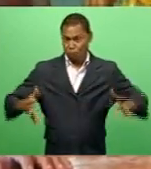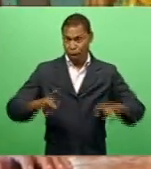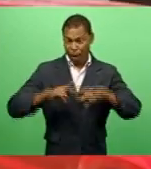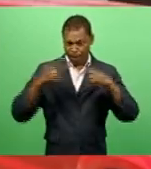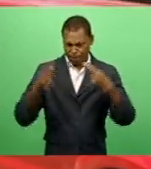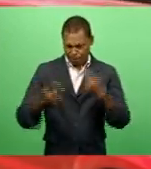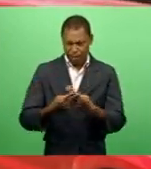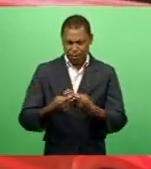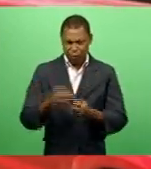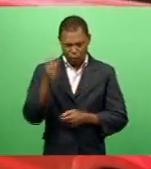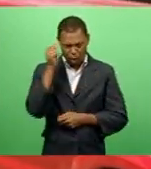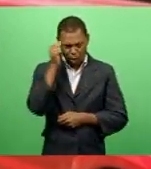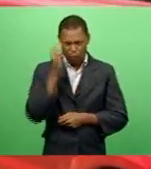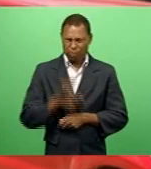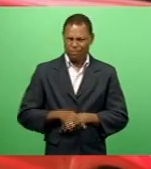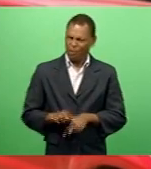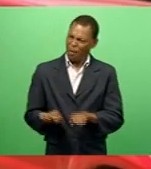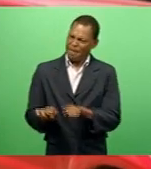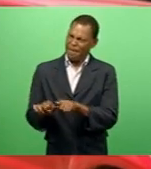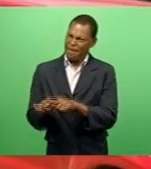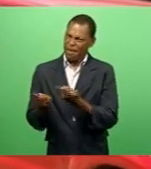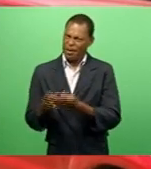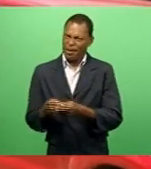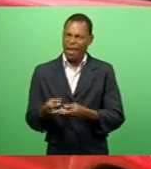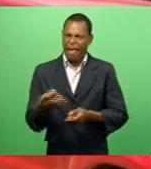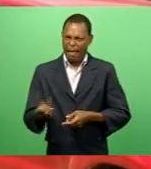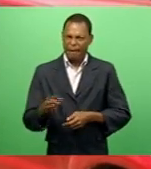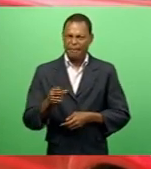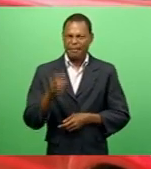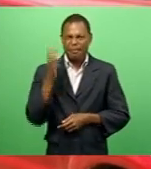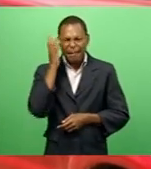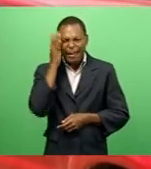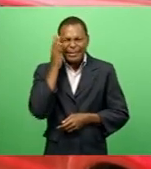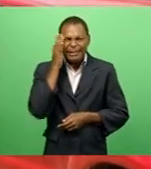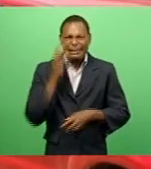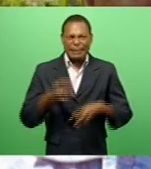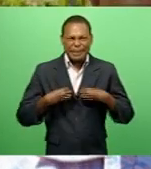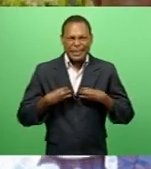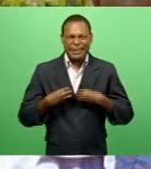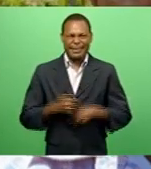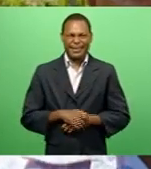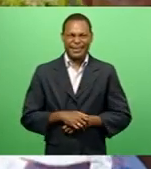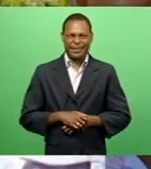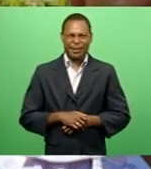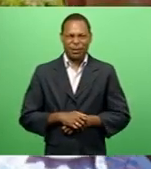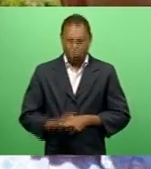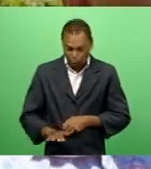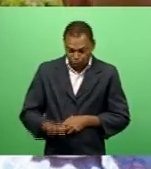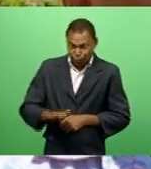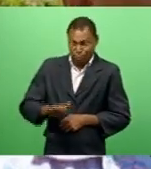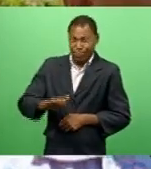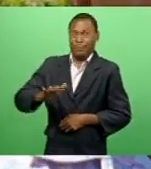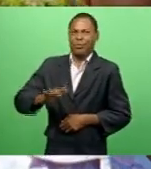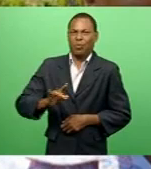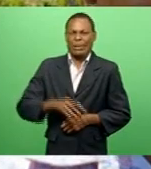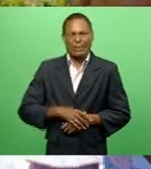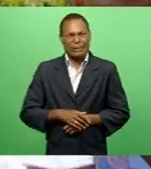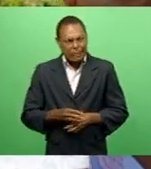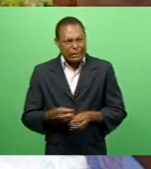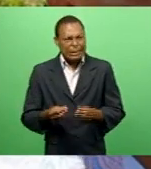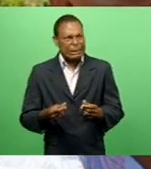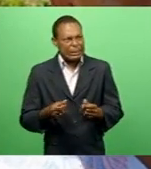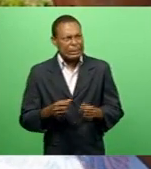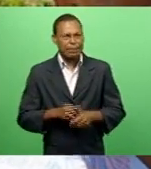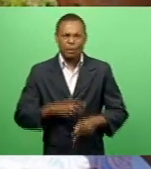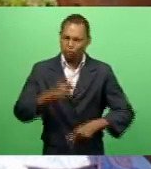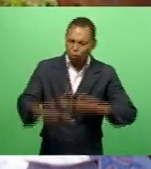rest of his siblings as he was business-minded. Growing up, it's not as easy and cruisy, but like I said, in the